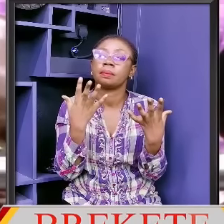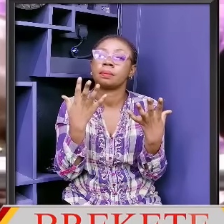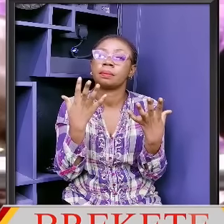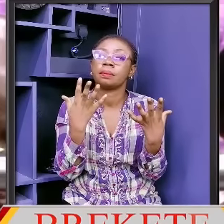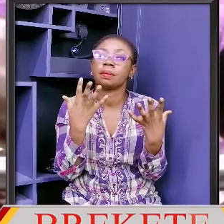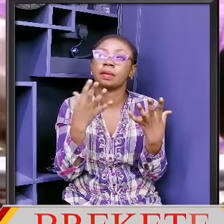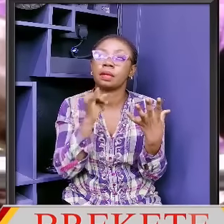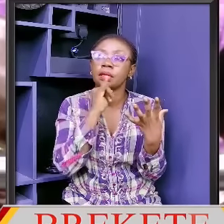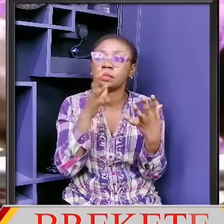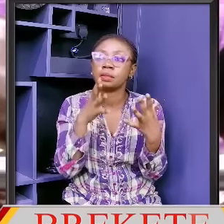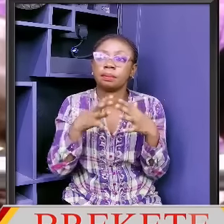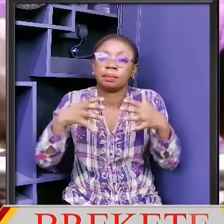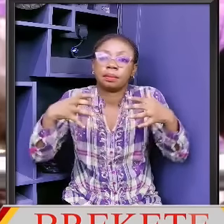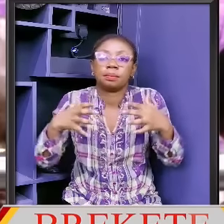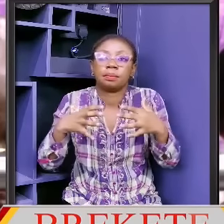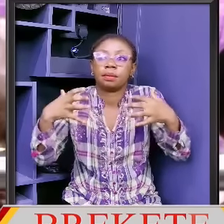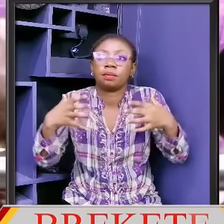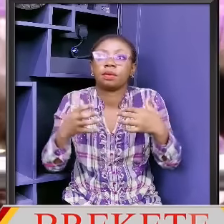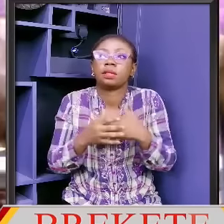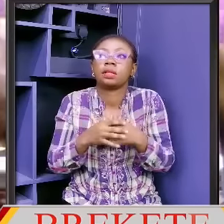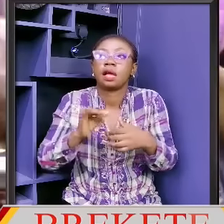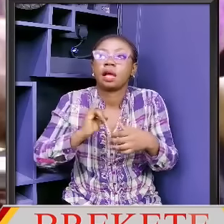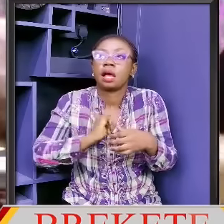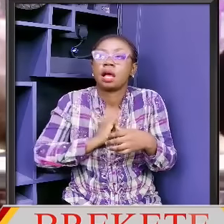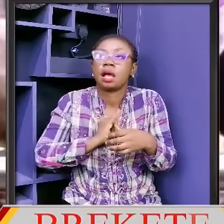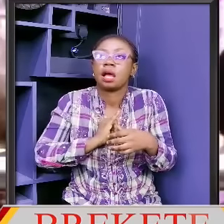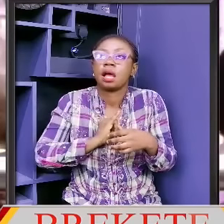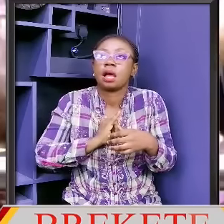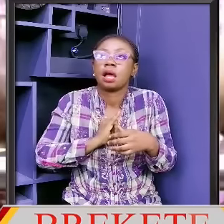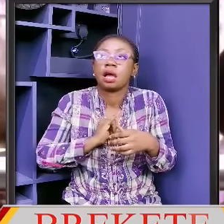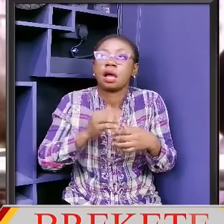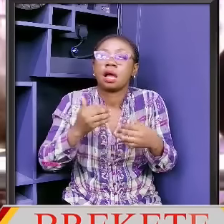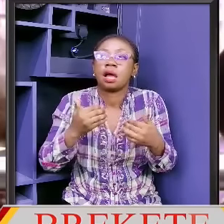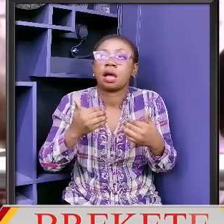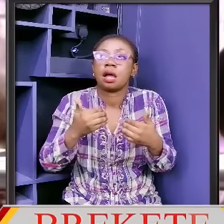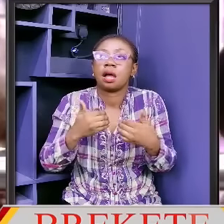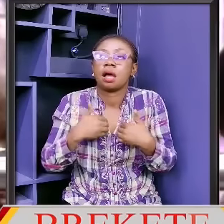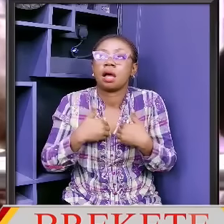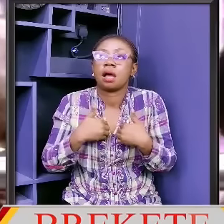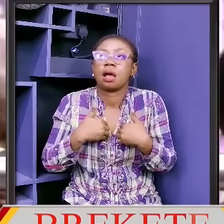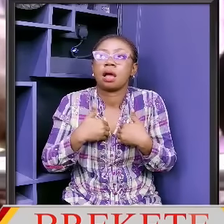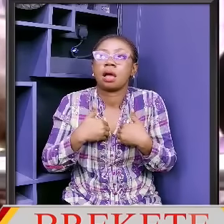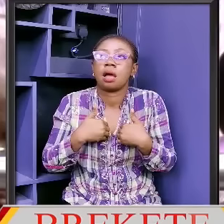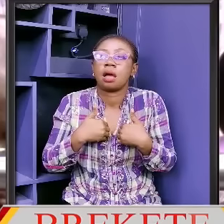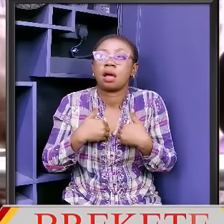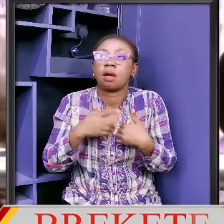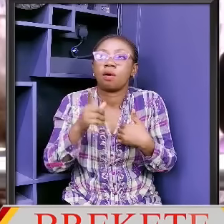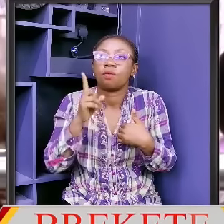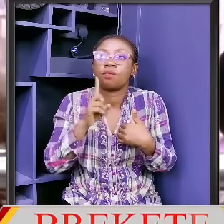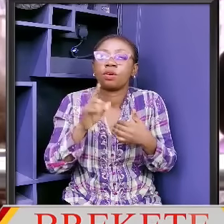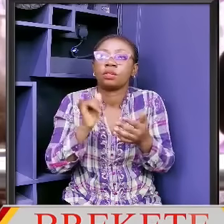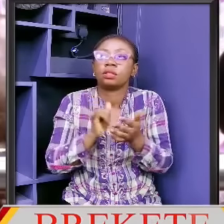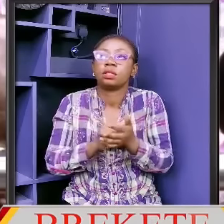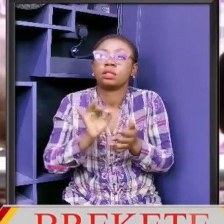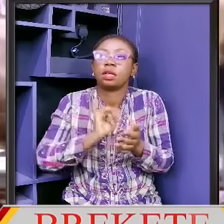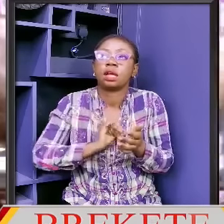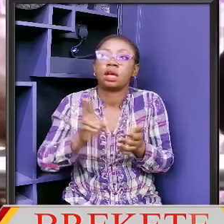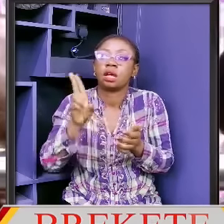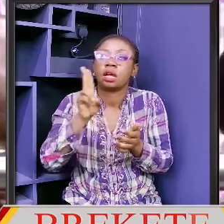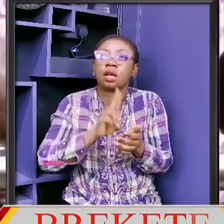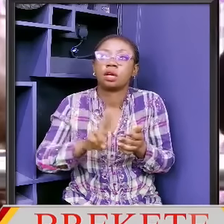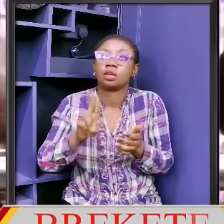Now big ones have been a small one. I get the one where I do that. Okay, where they take them the farm? Two. I